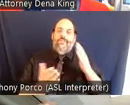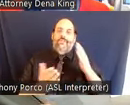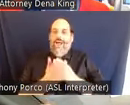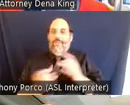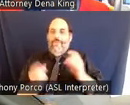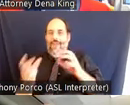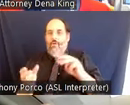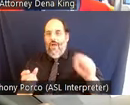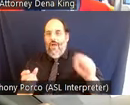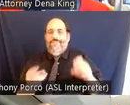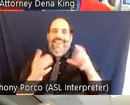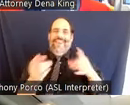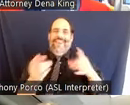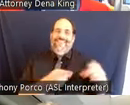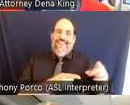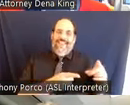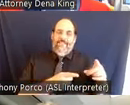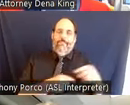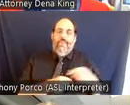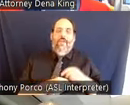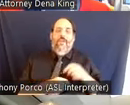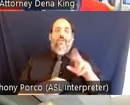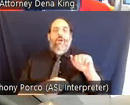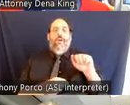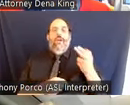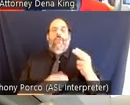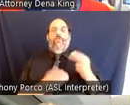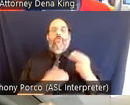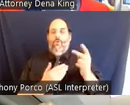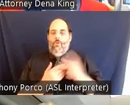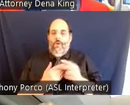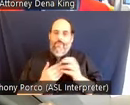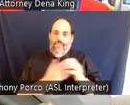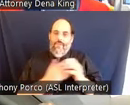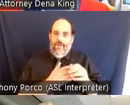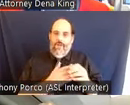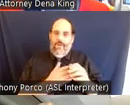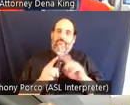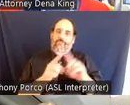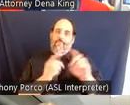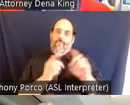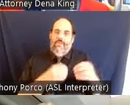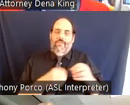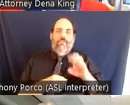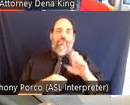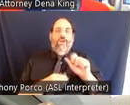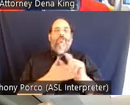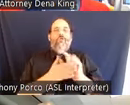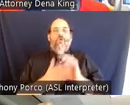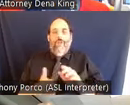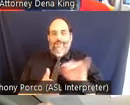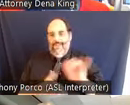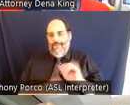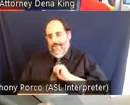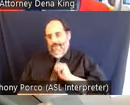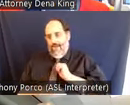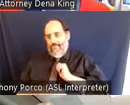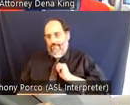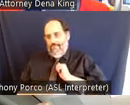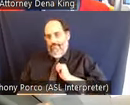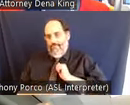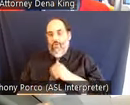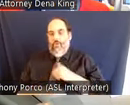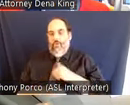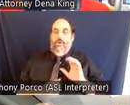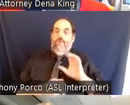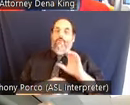incidents. The United Against Hate program is carried out by the offices of United States attorneys like myself, who enforce